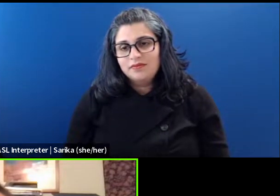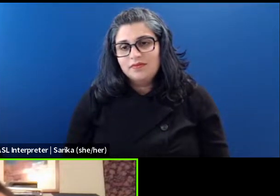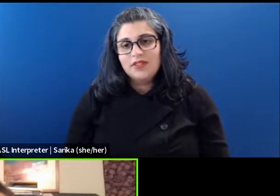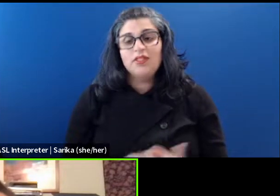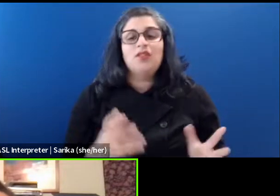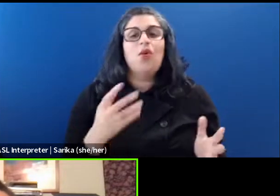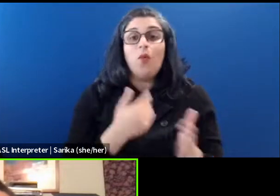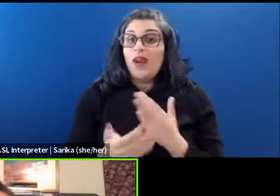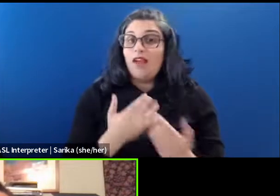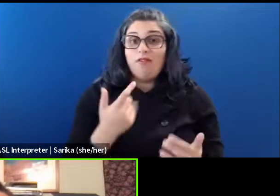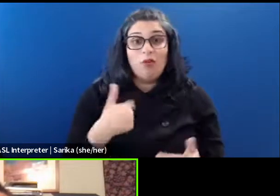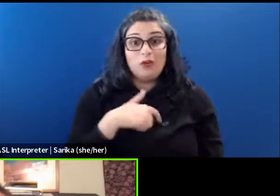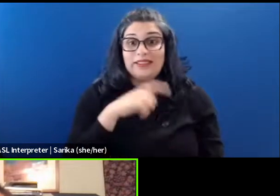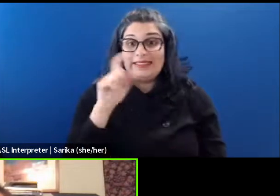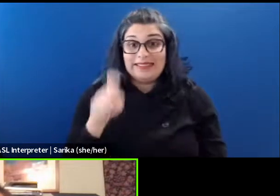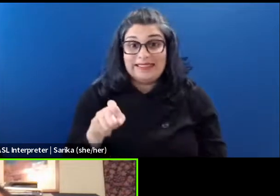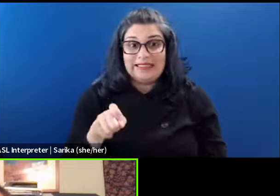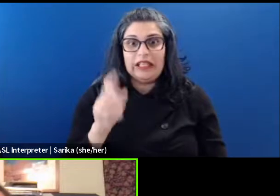find.